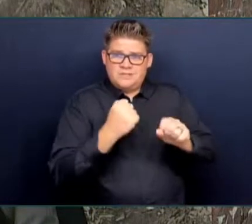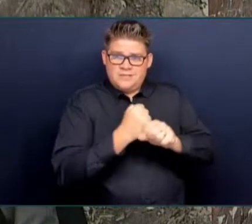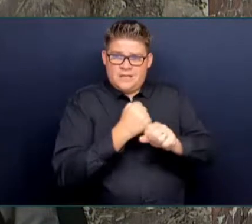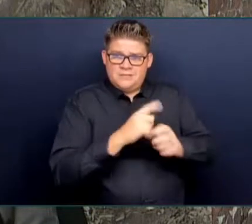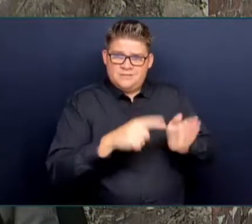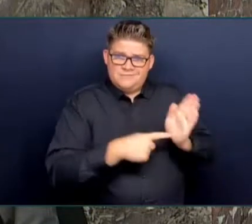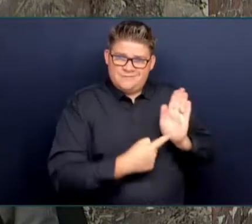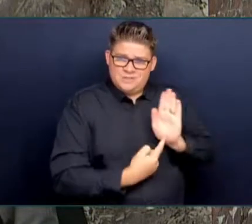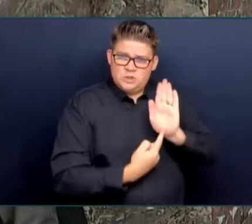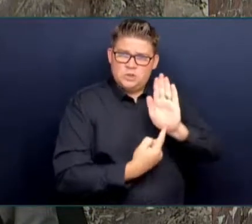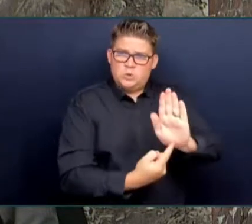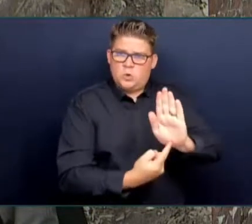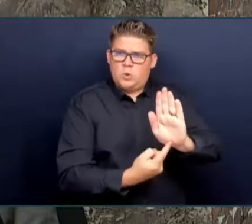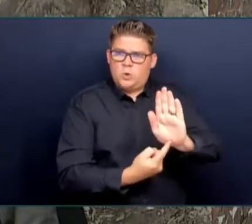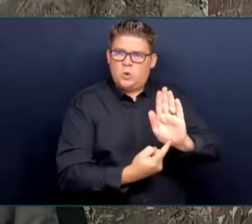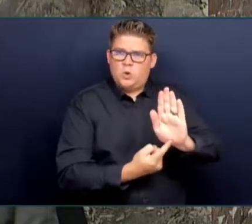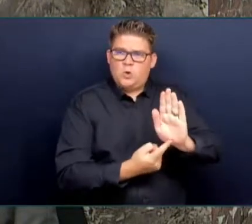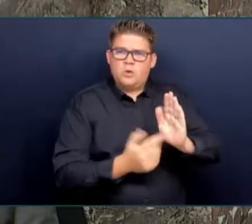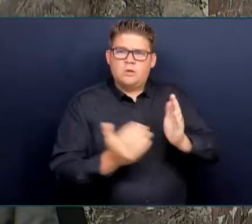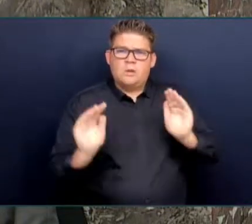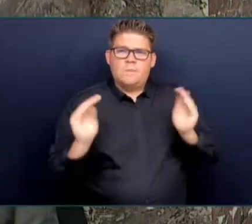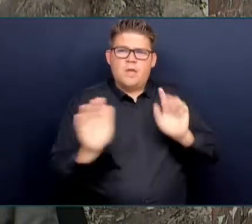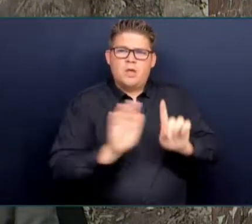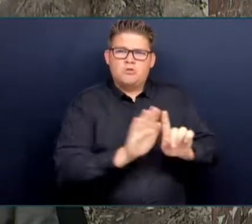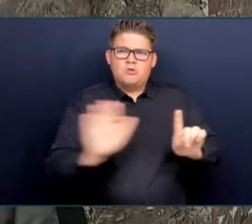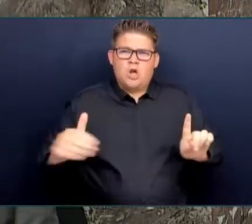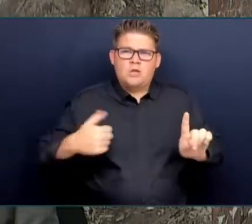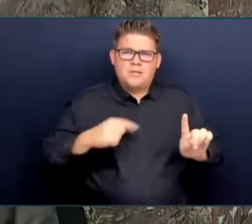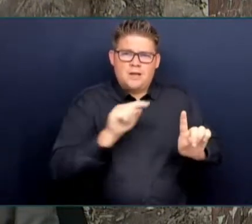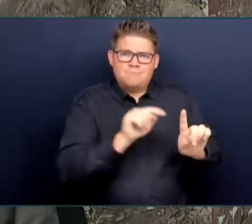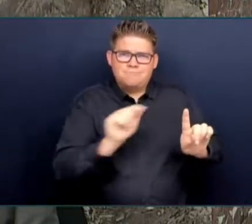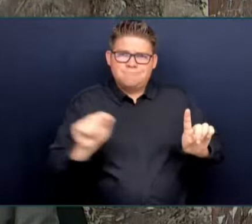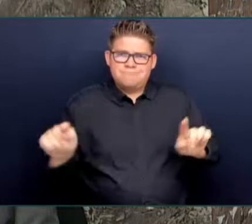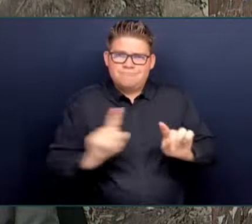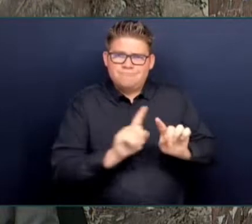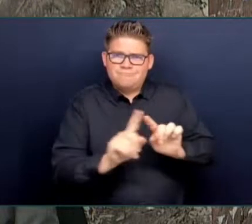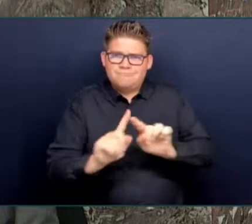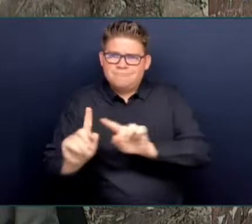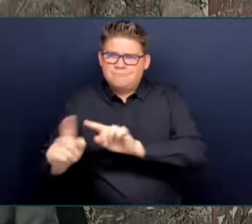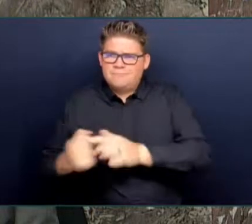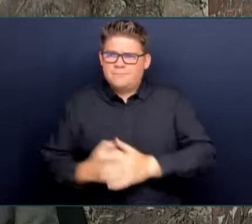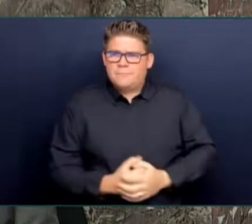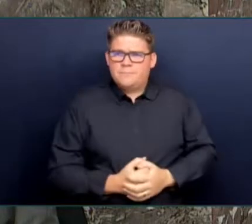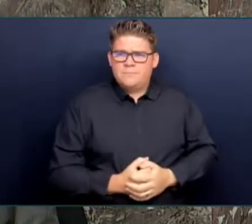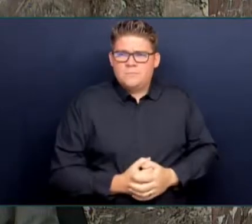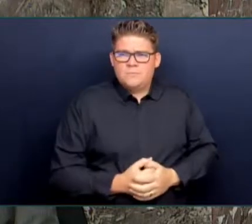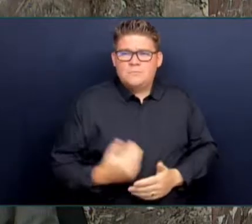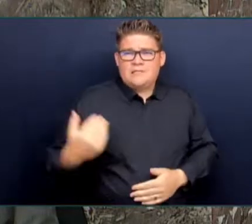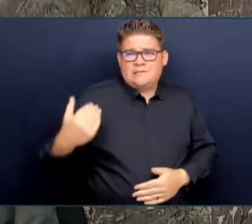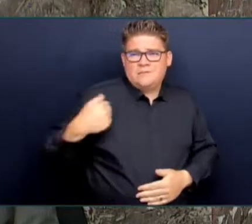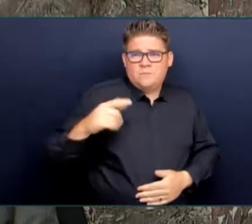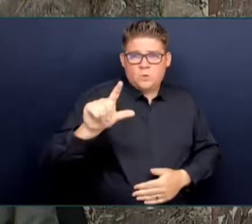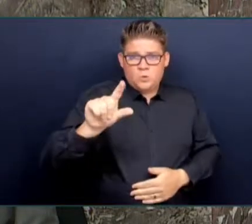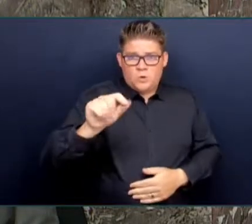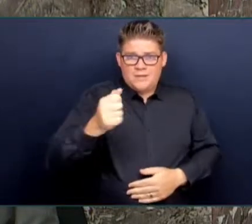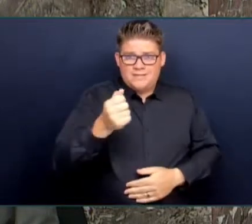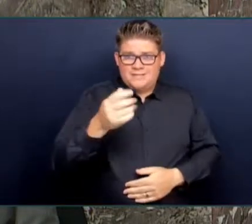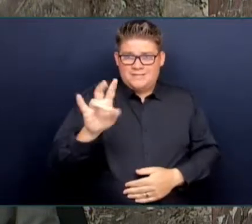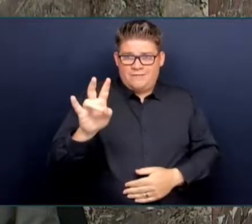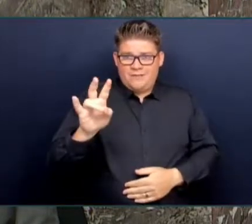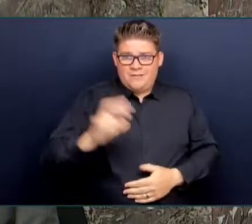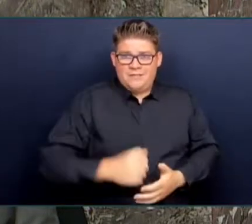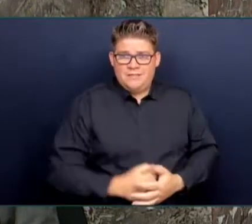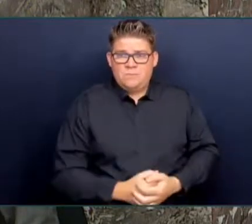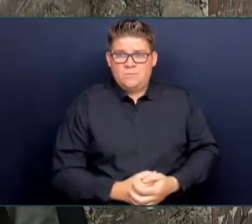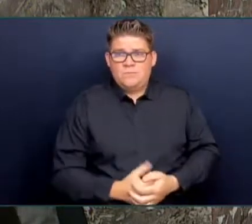nurses in 2017, and that has impact on outcomes, Honourable Speaker. In 90% of our care homes,